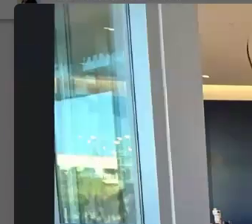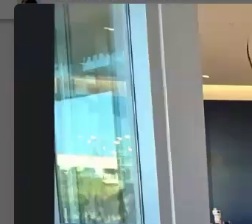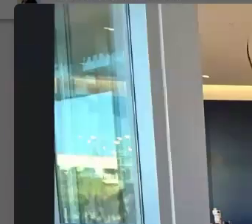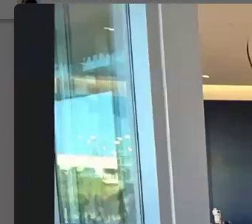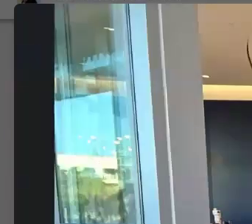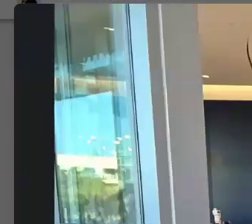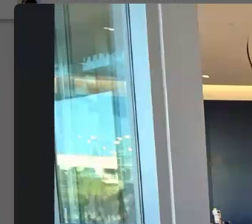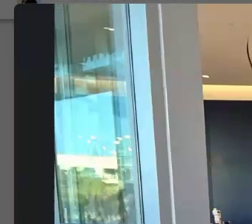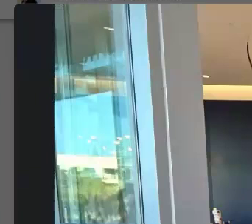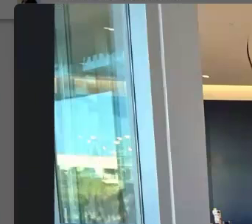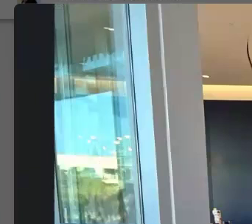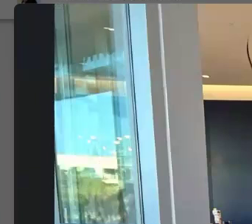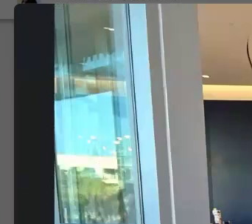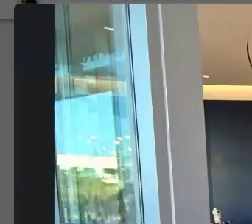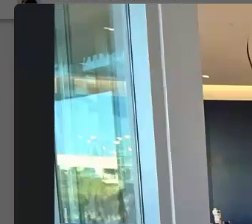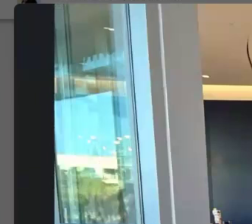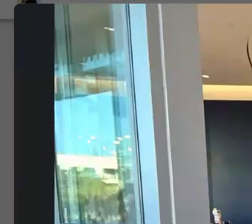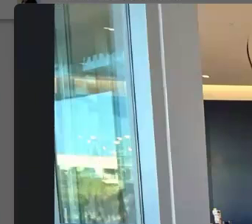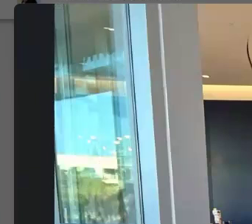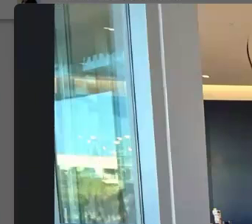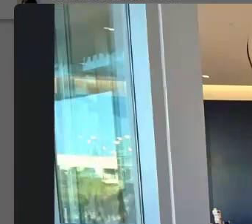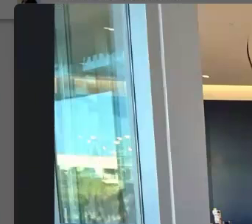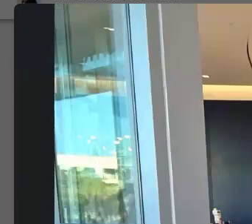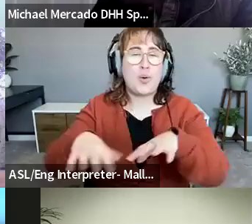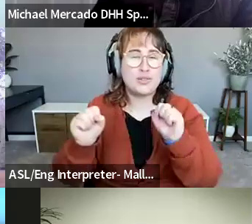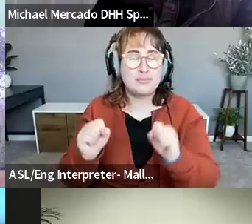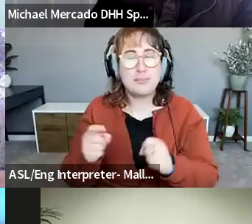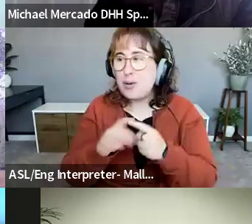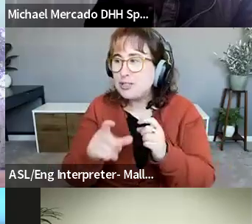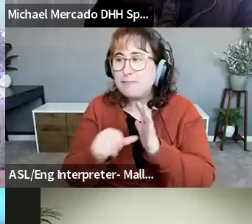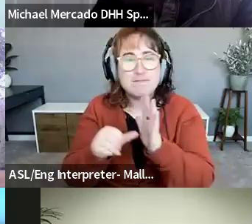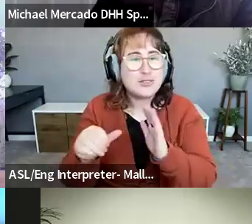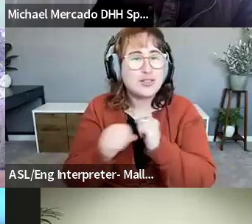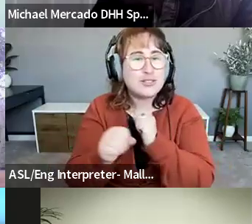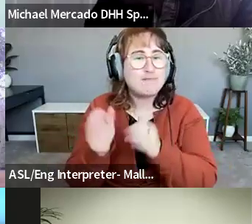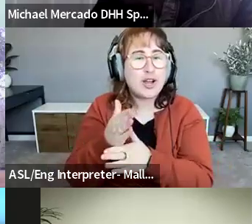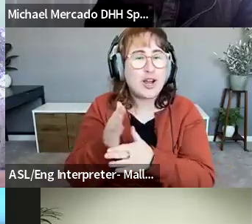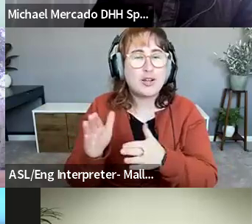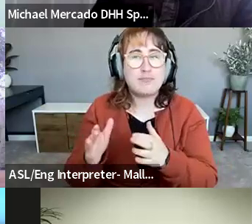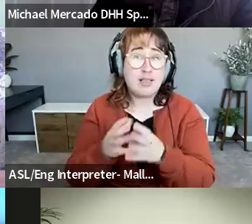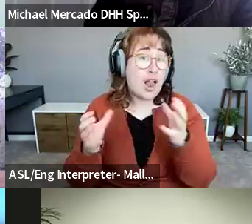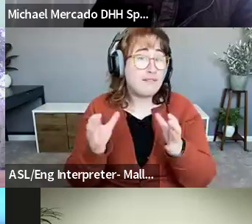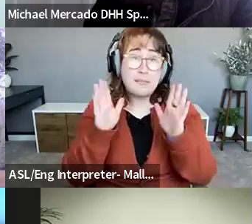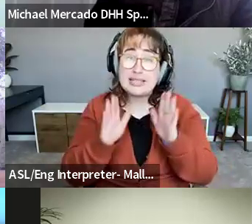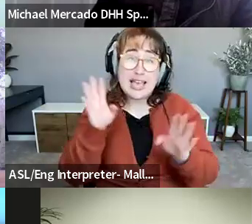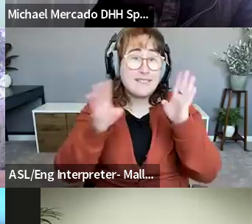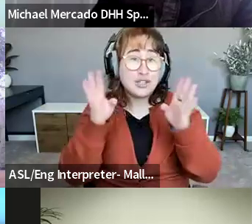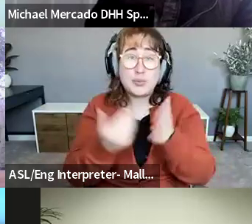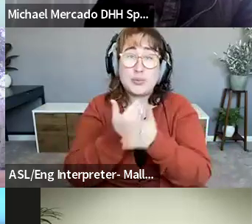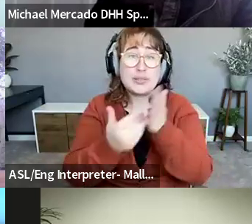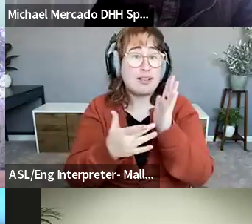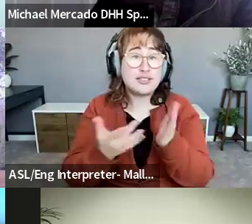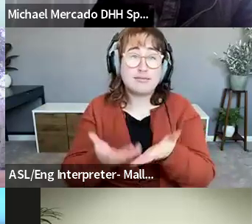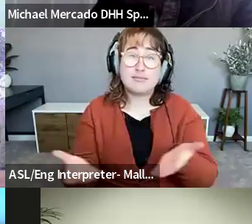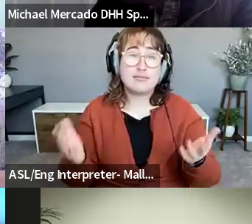management staff from San Diego Regional Center that helped put it on. But just wanted to share that lots of amazing innovations like that